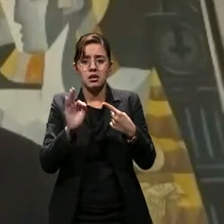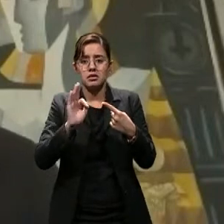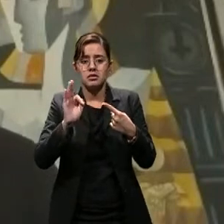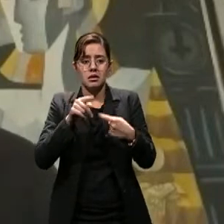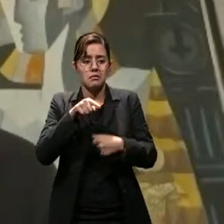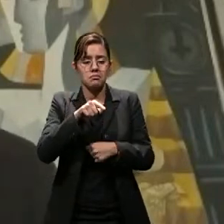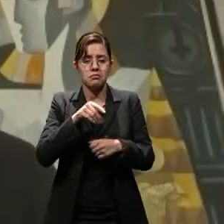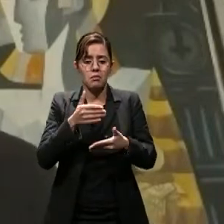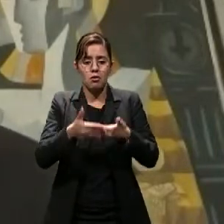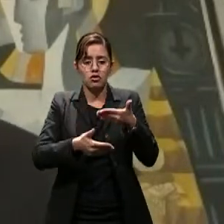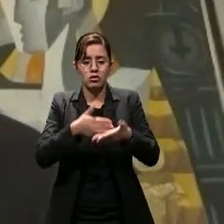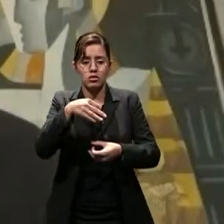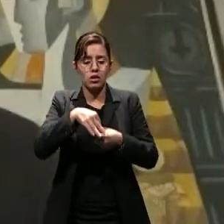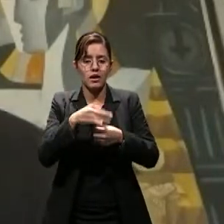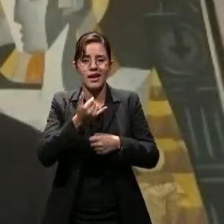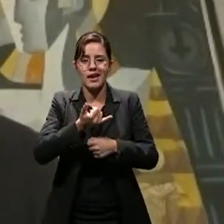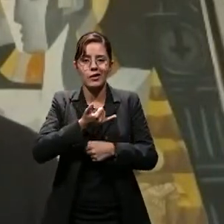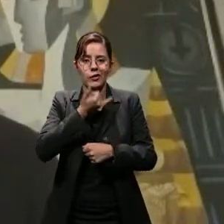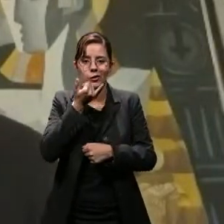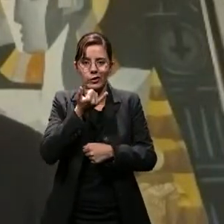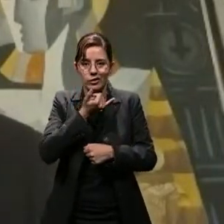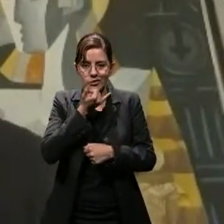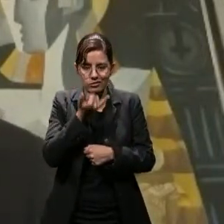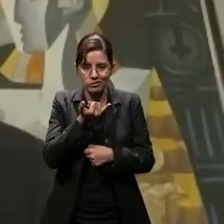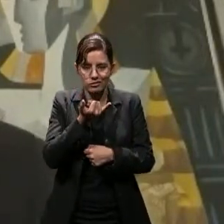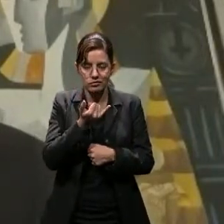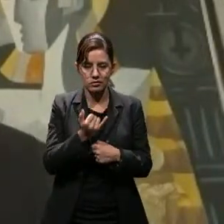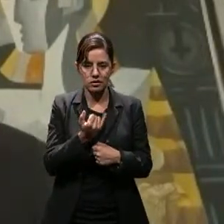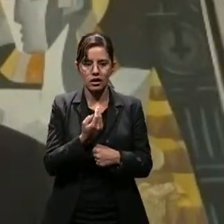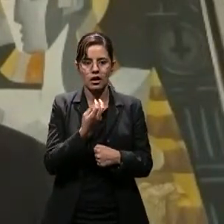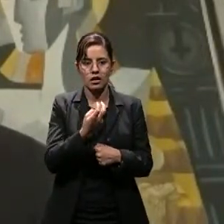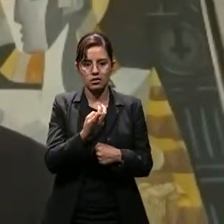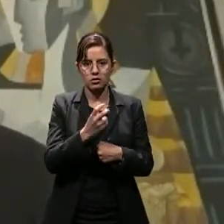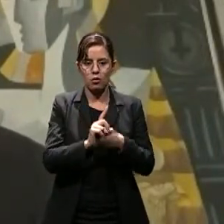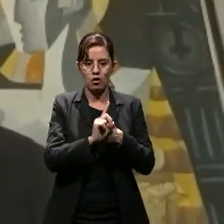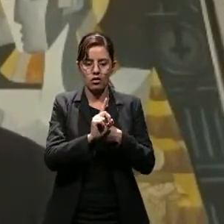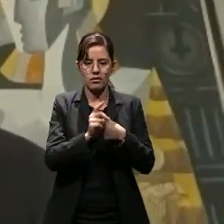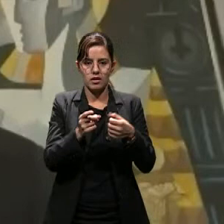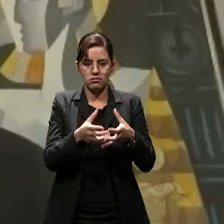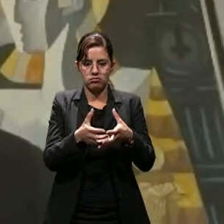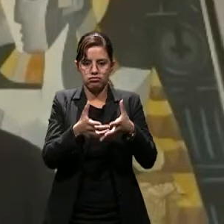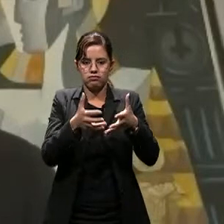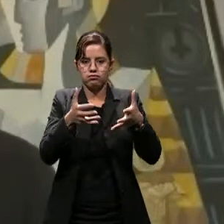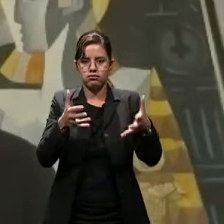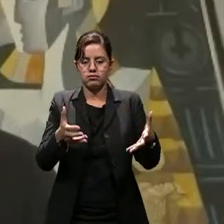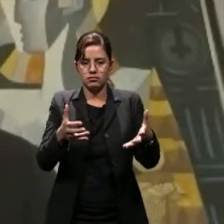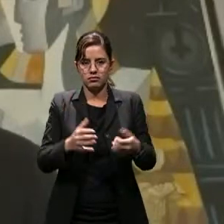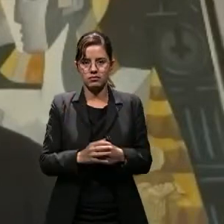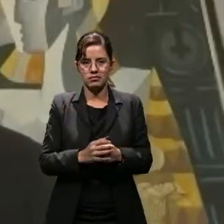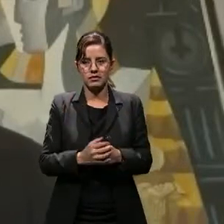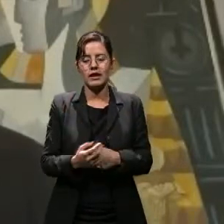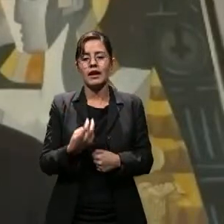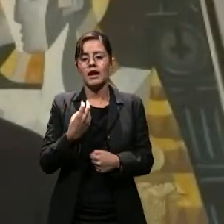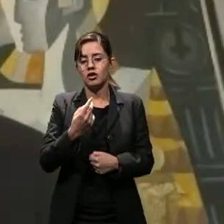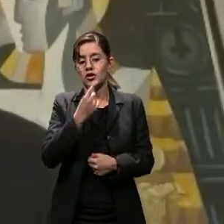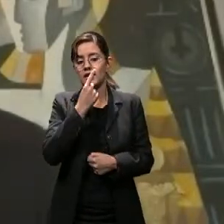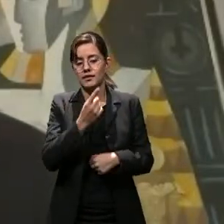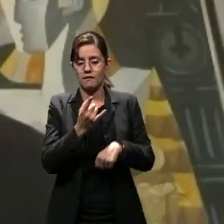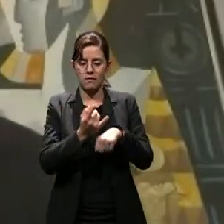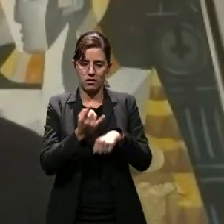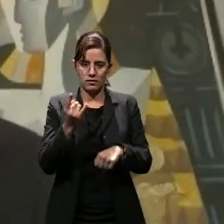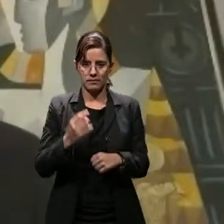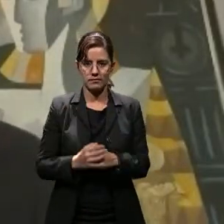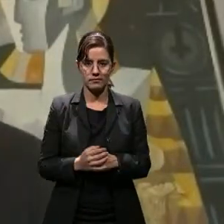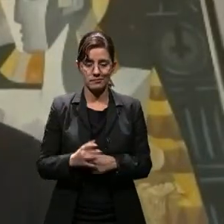are mistakes, that there will be mistakes that are magnified, and this is fitting this